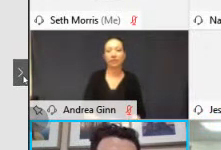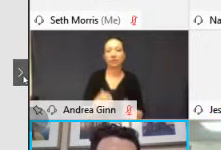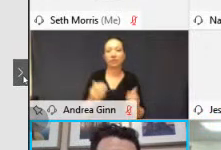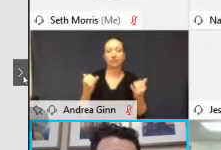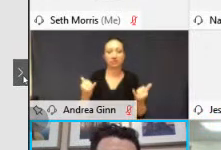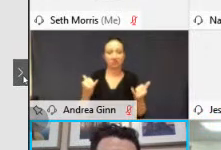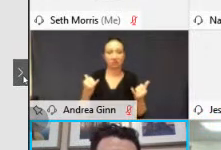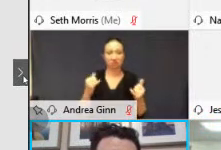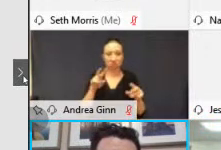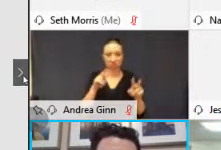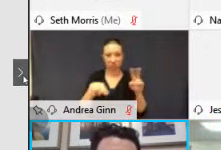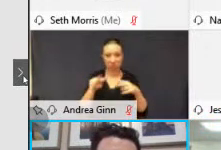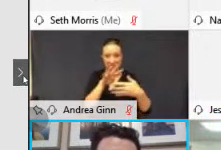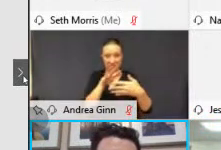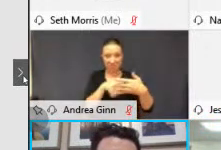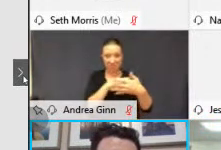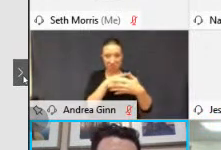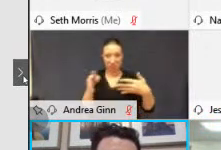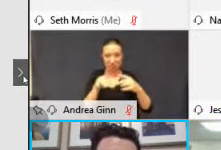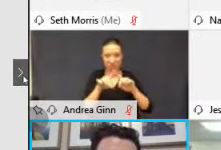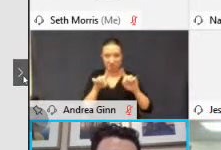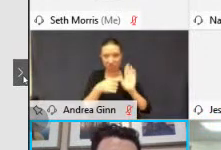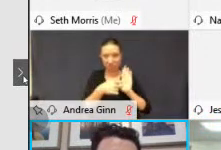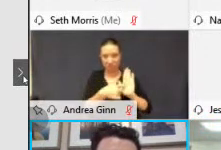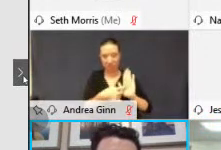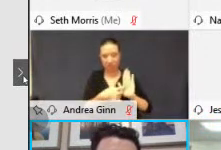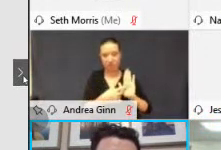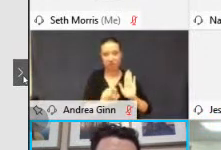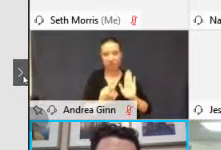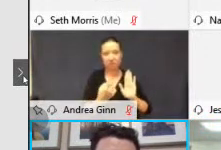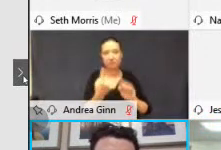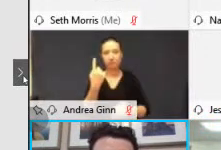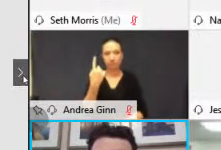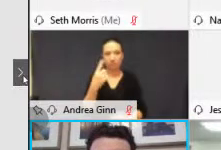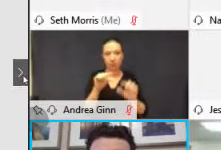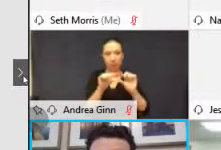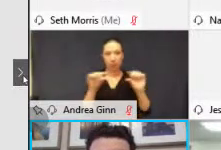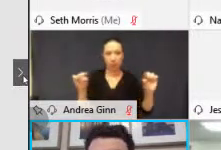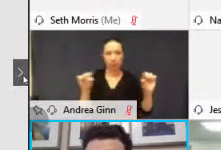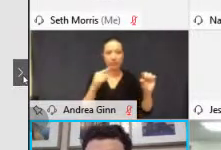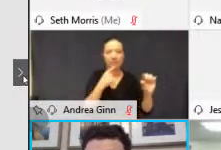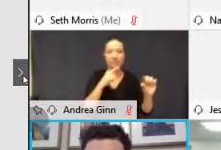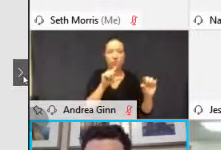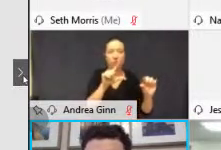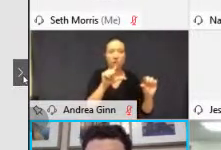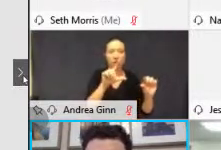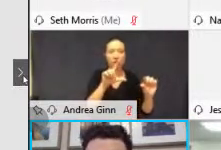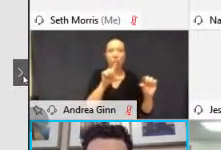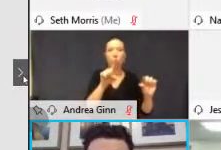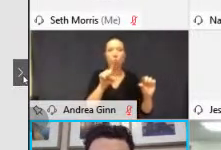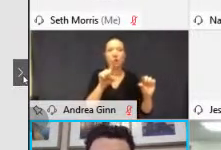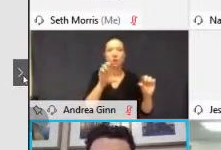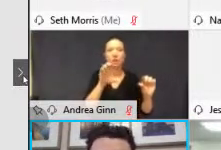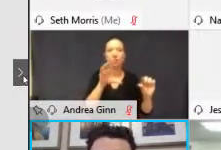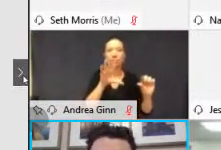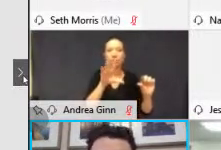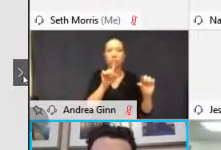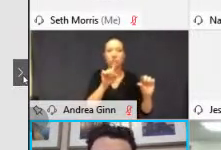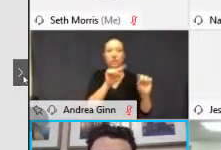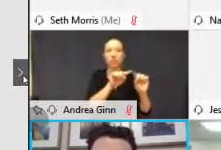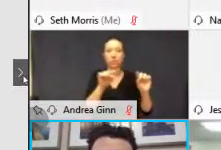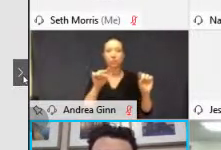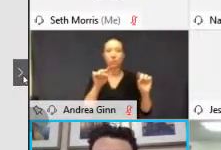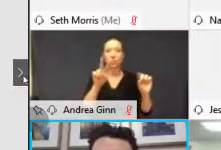examples, let's take a look at the row that says 151 to 200% of the